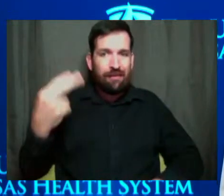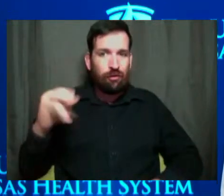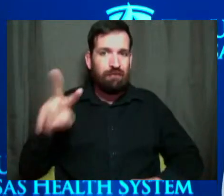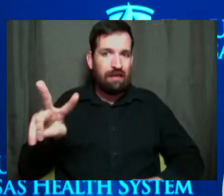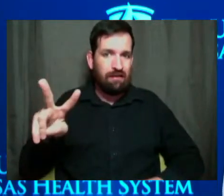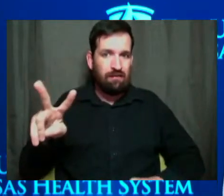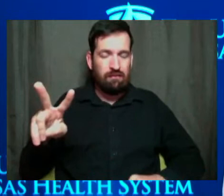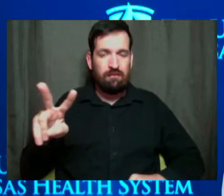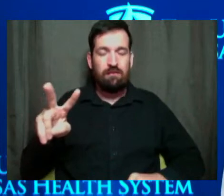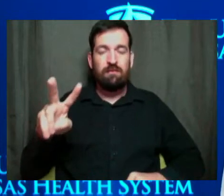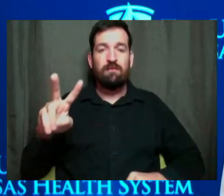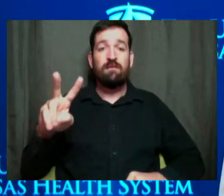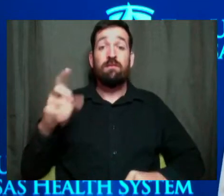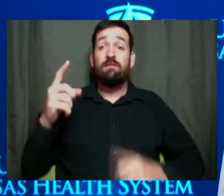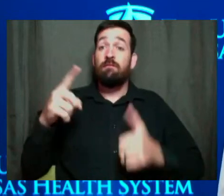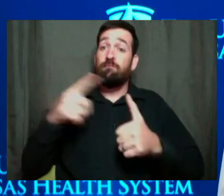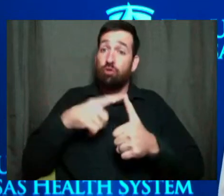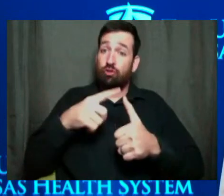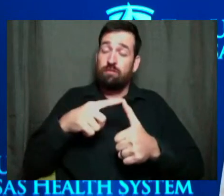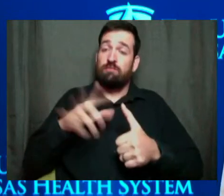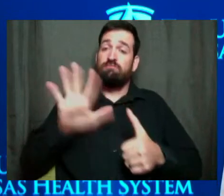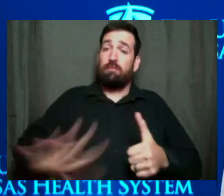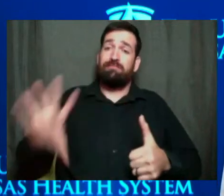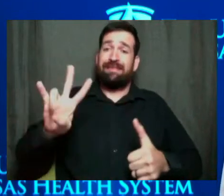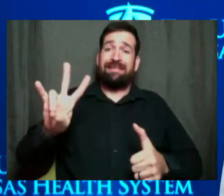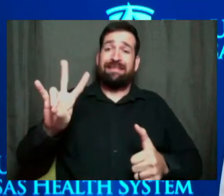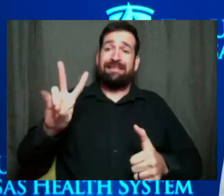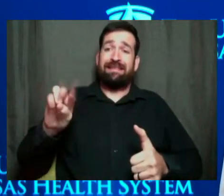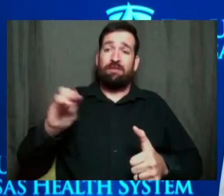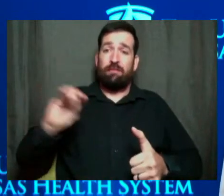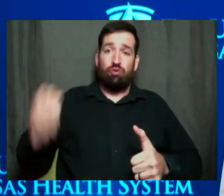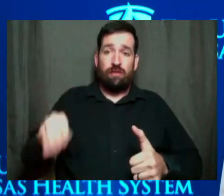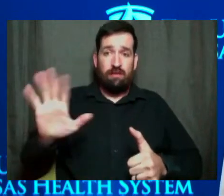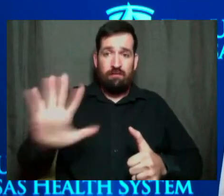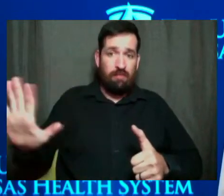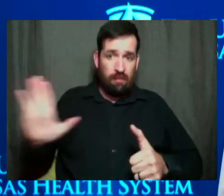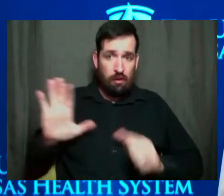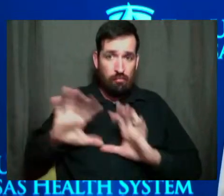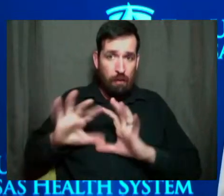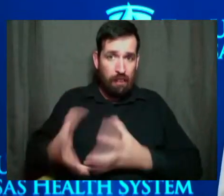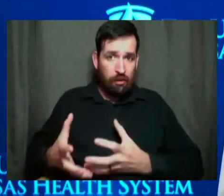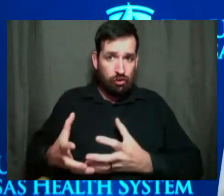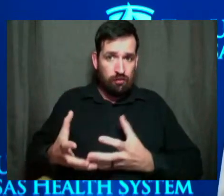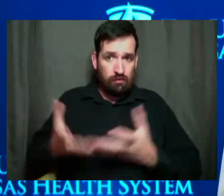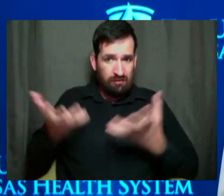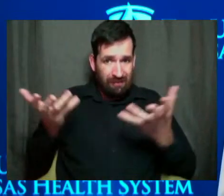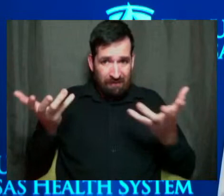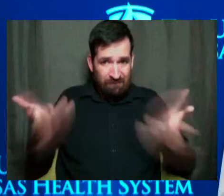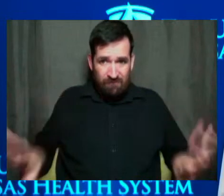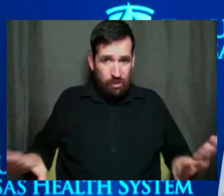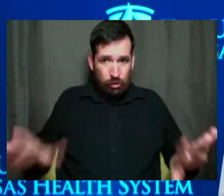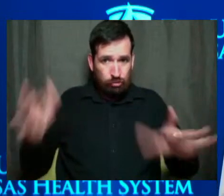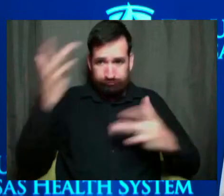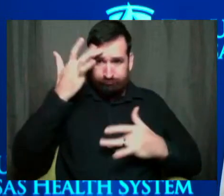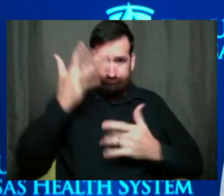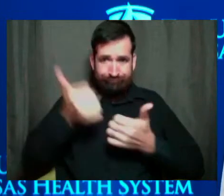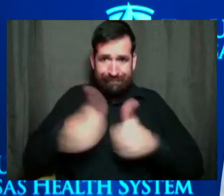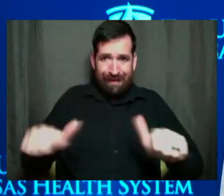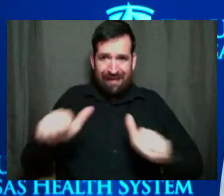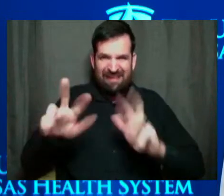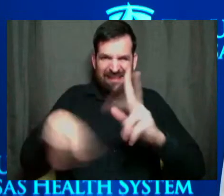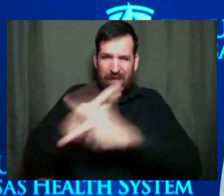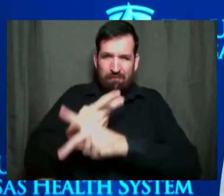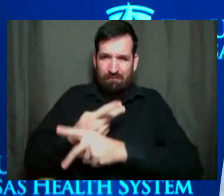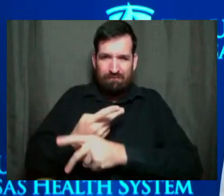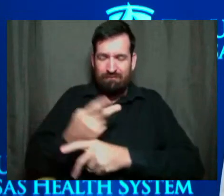of all, about 70% of their population in South Africa has already had some form of SARS-CoV-2 and COVID-19.